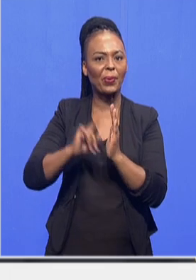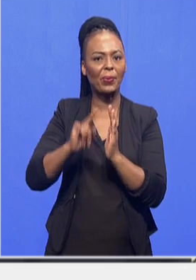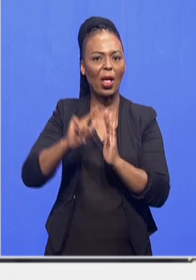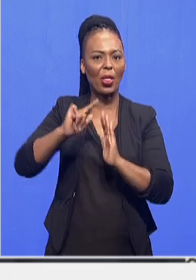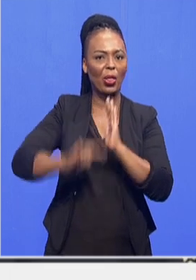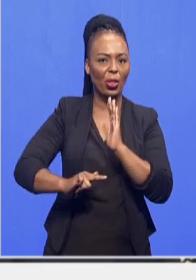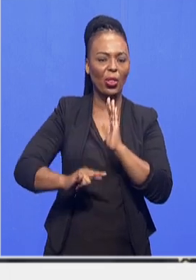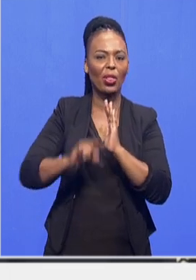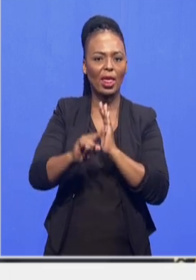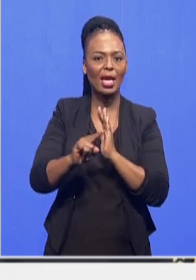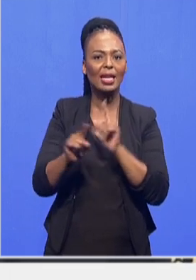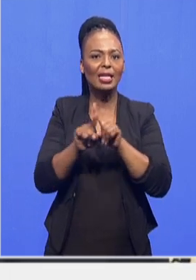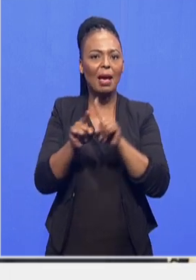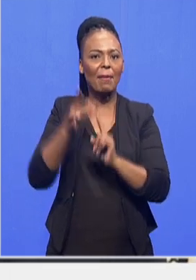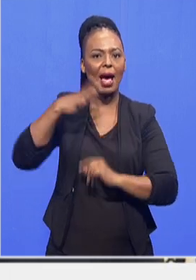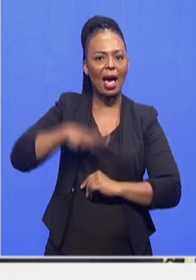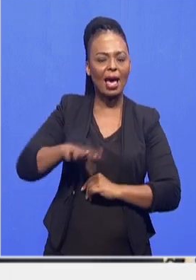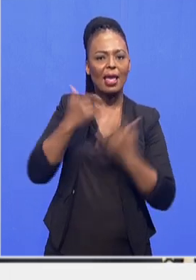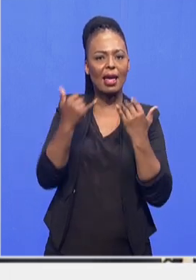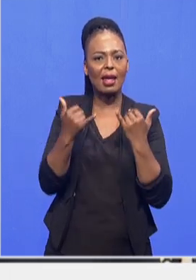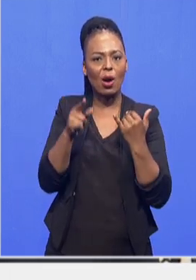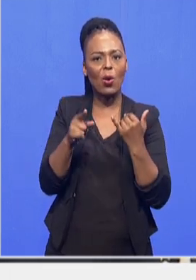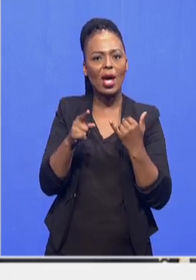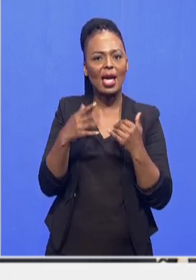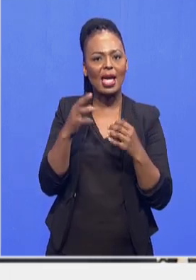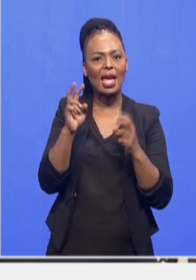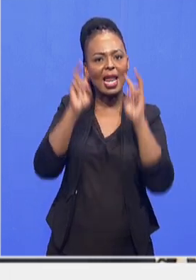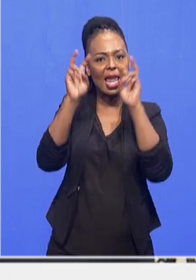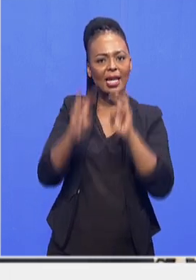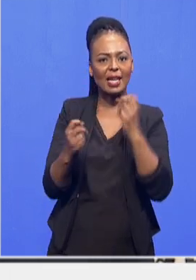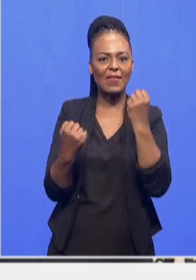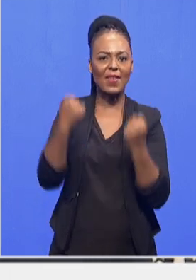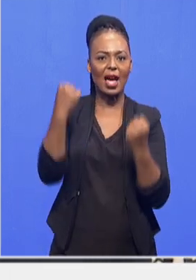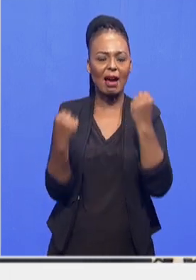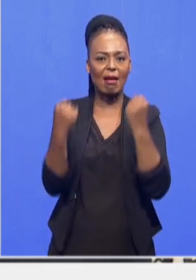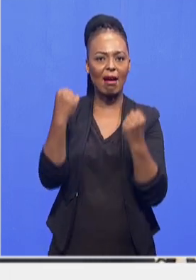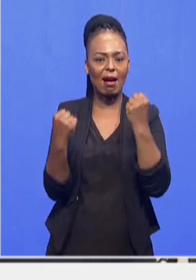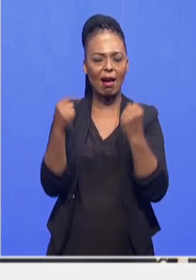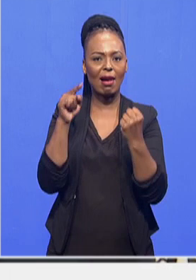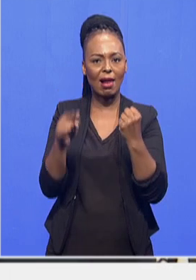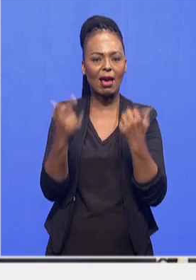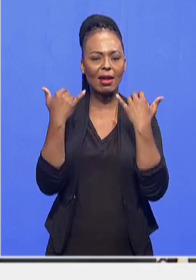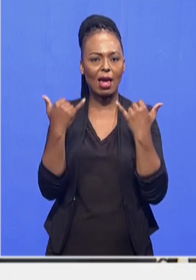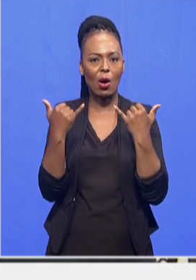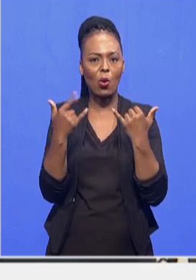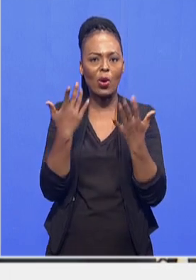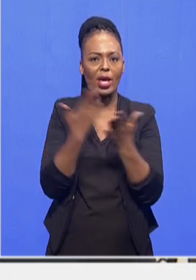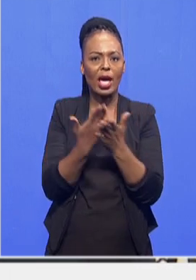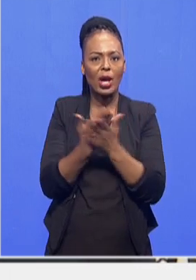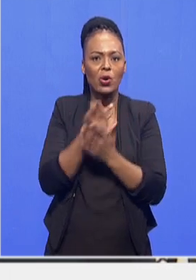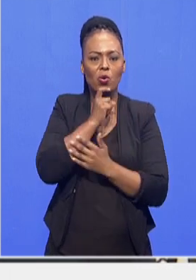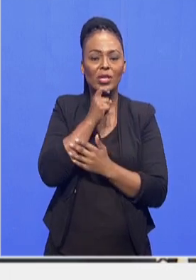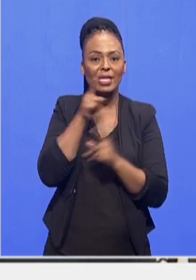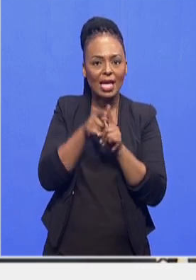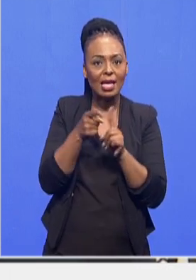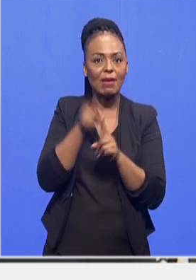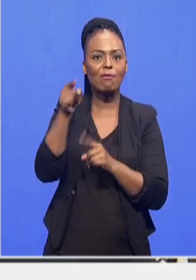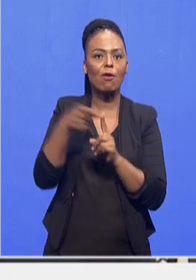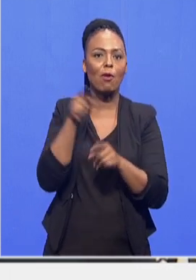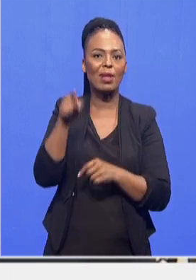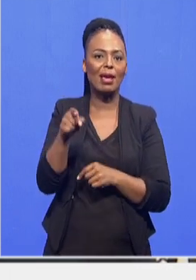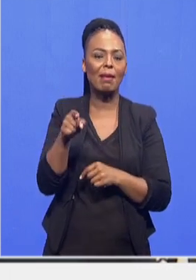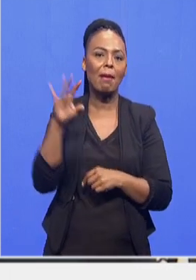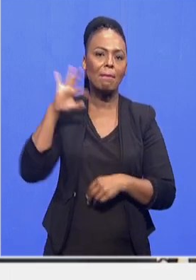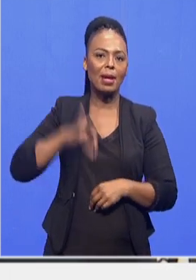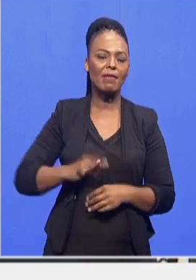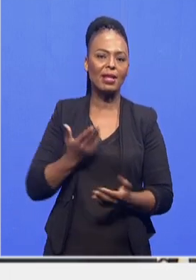the electric vehicles, you know, and the developments that have been happening in the EV sector, which we can also benefit from. So I